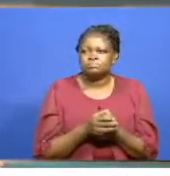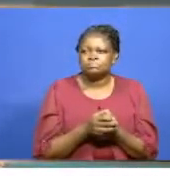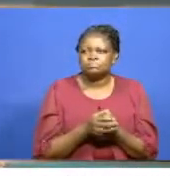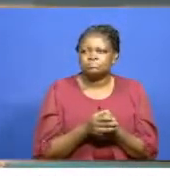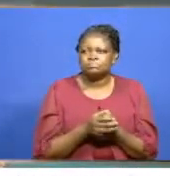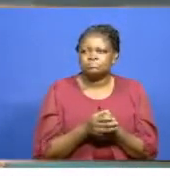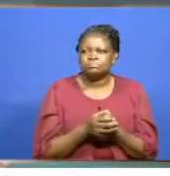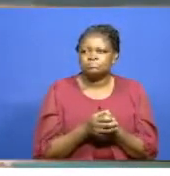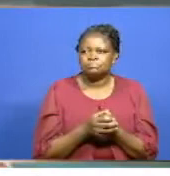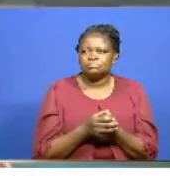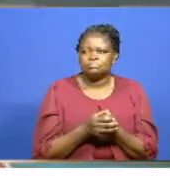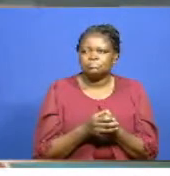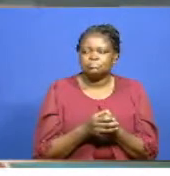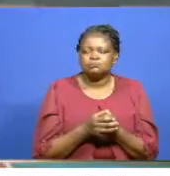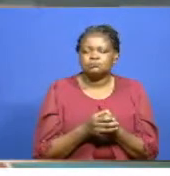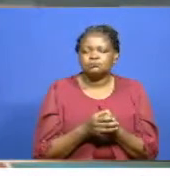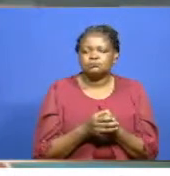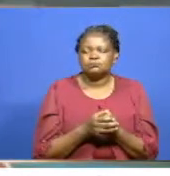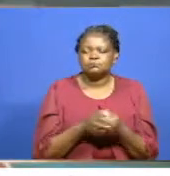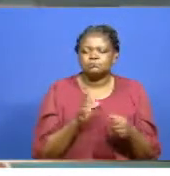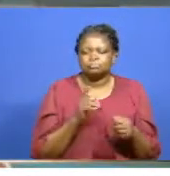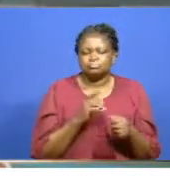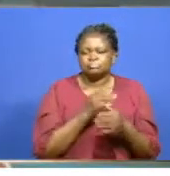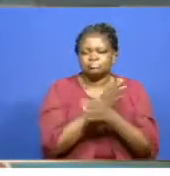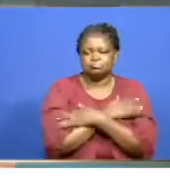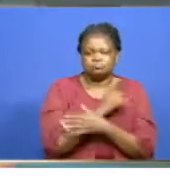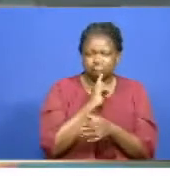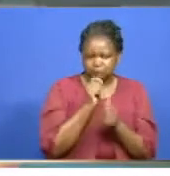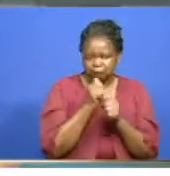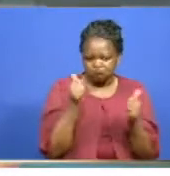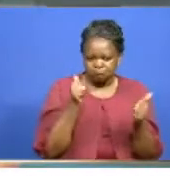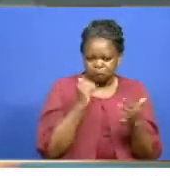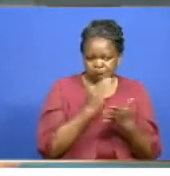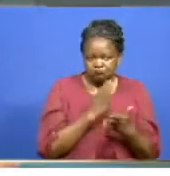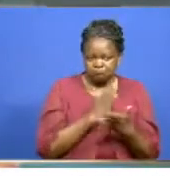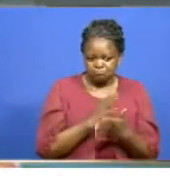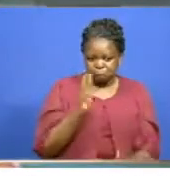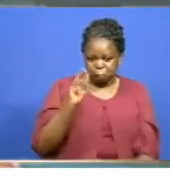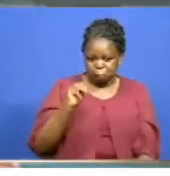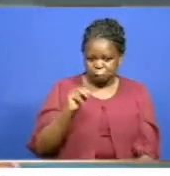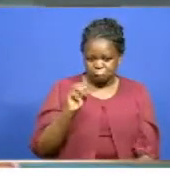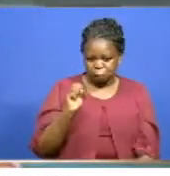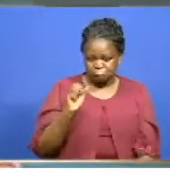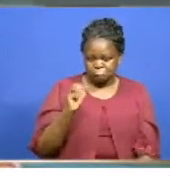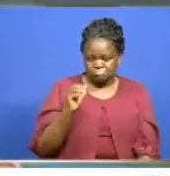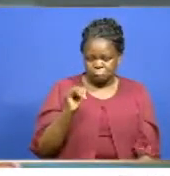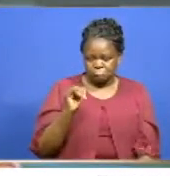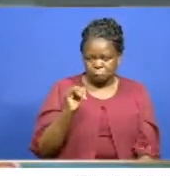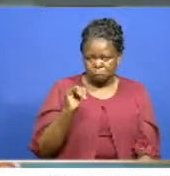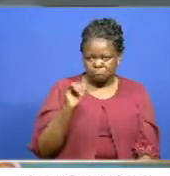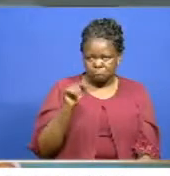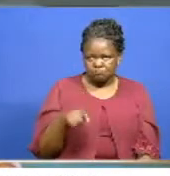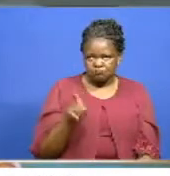what my colleague has said, mm-hmm. the in Mzambweni